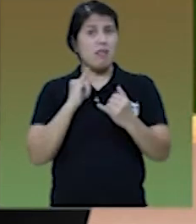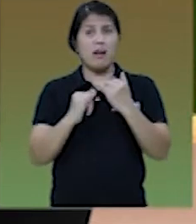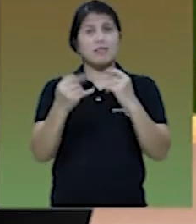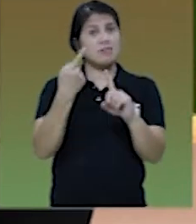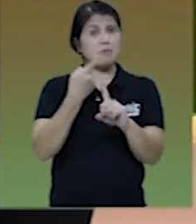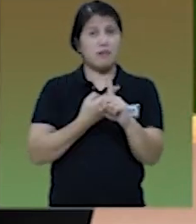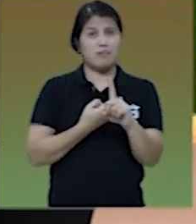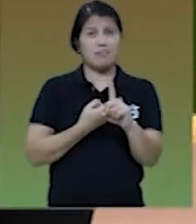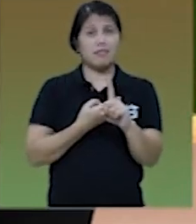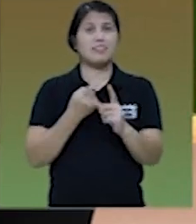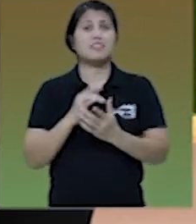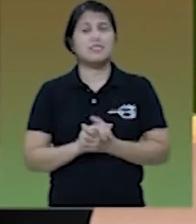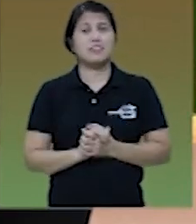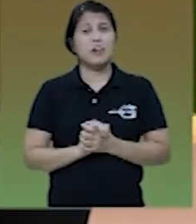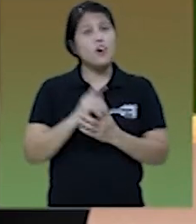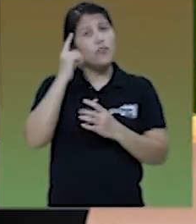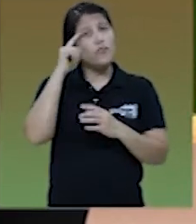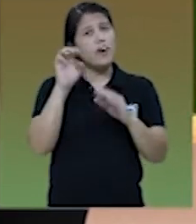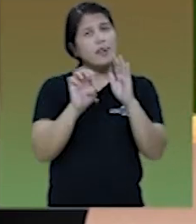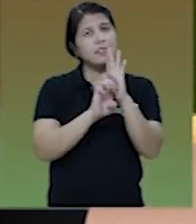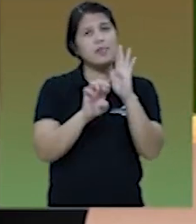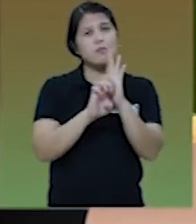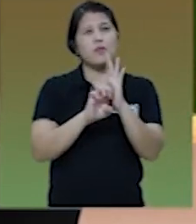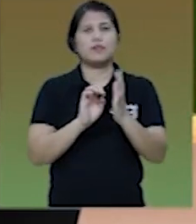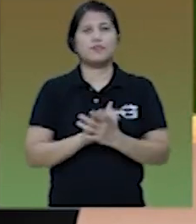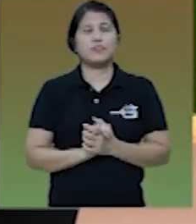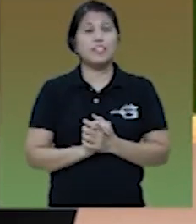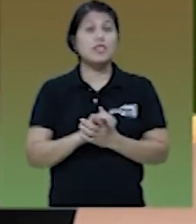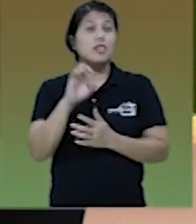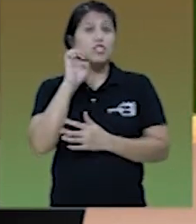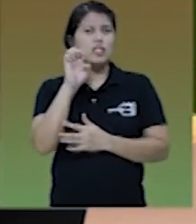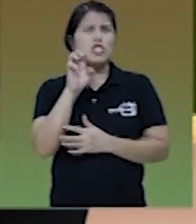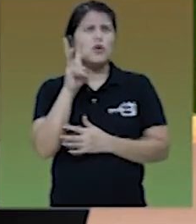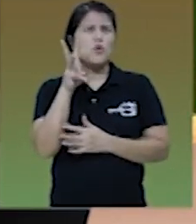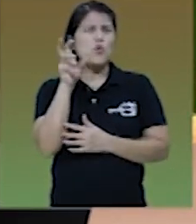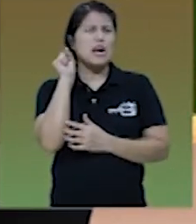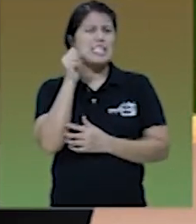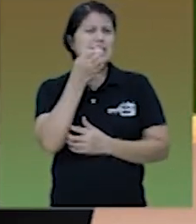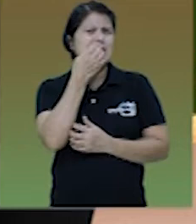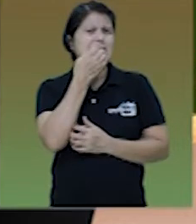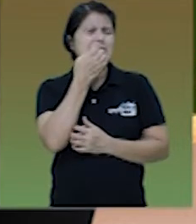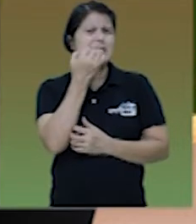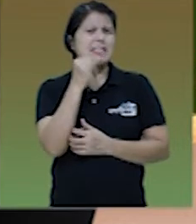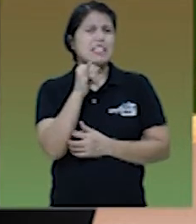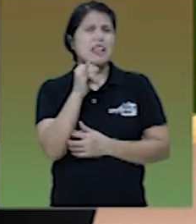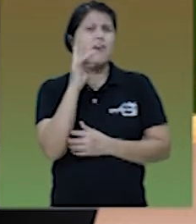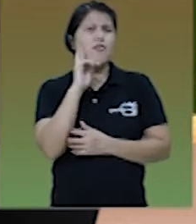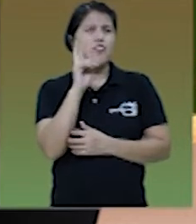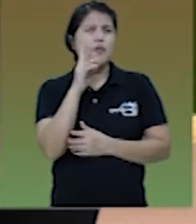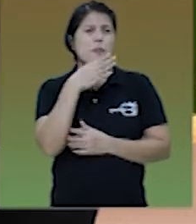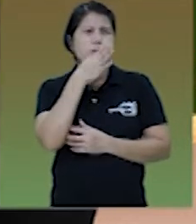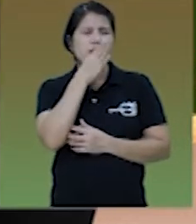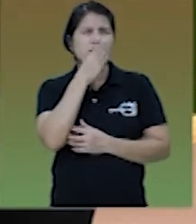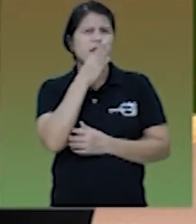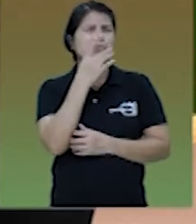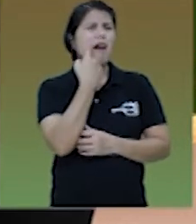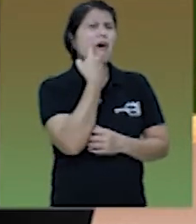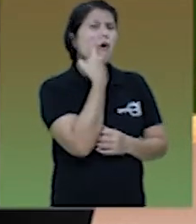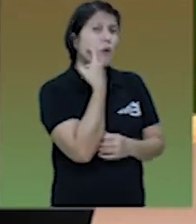month. For example, Annalisa was eating her breakfast a while